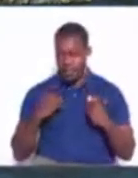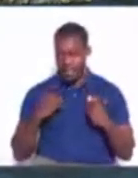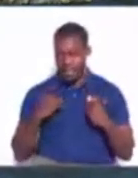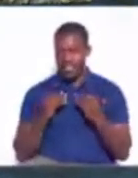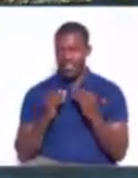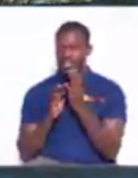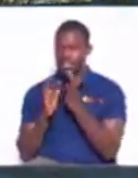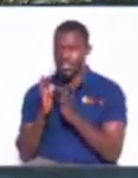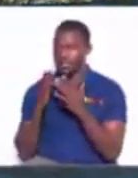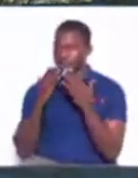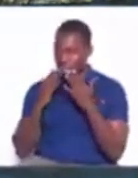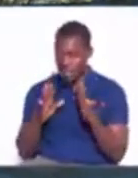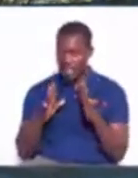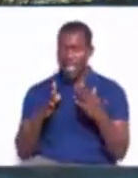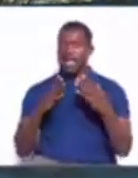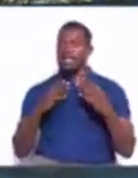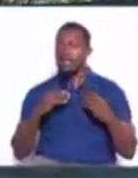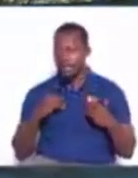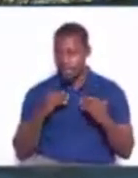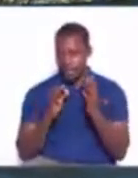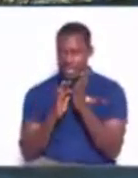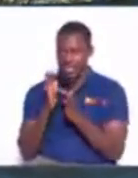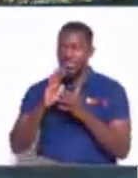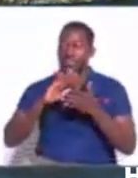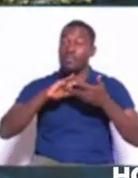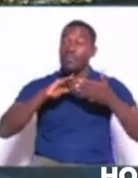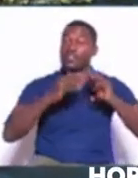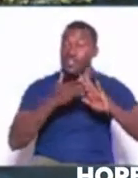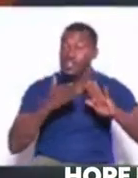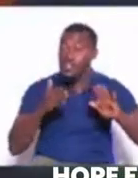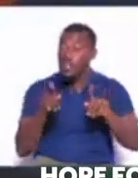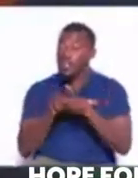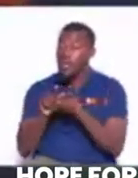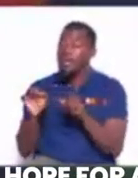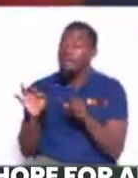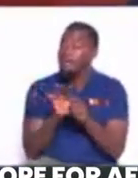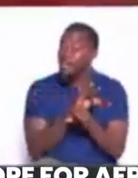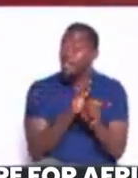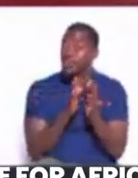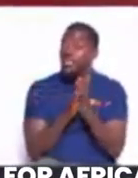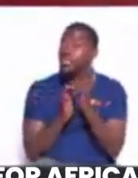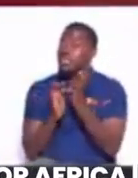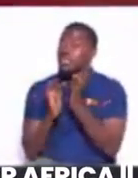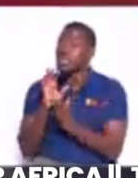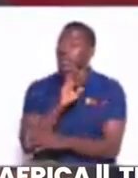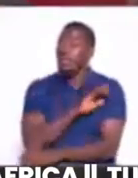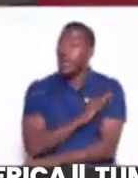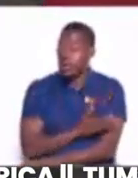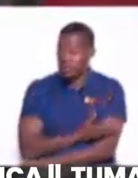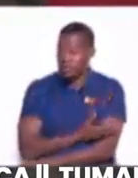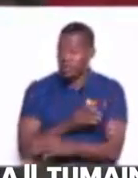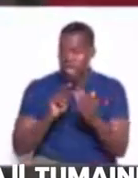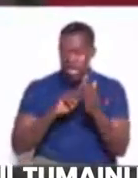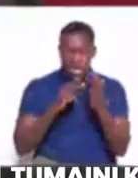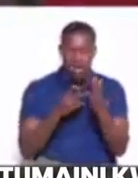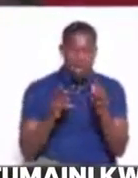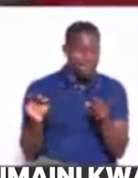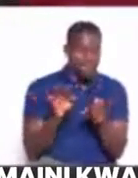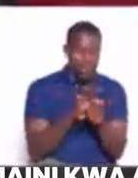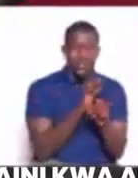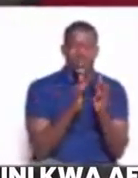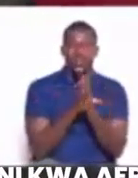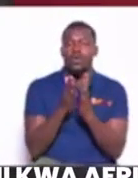Christ's forgiveness, and I'm filled with Christ's power. That's what it means to be under grace. That I've been pardoned by